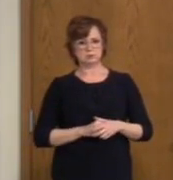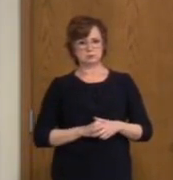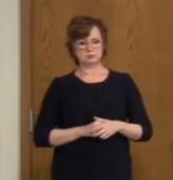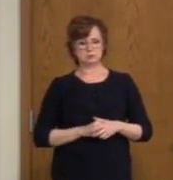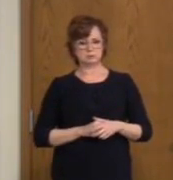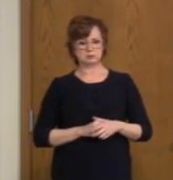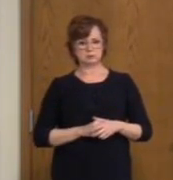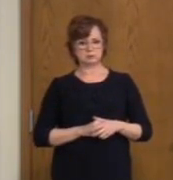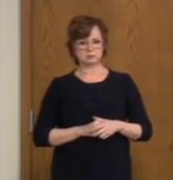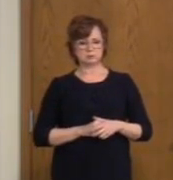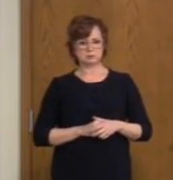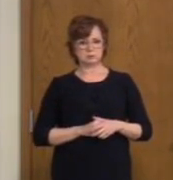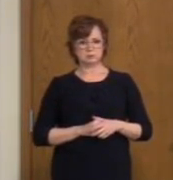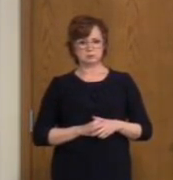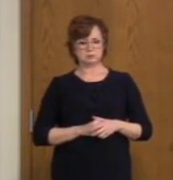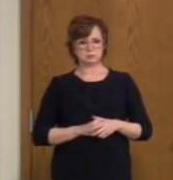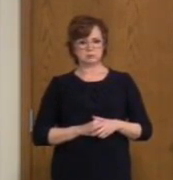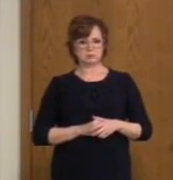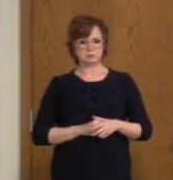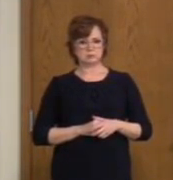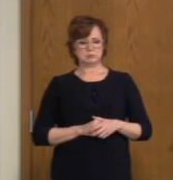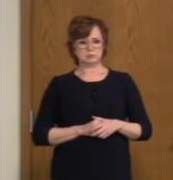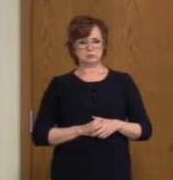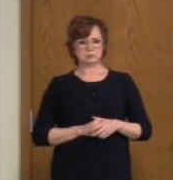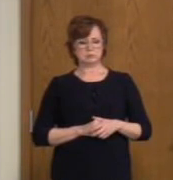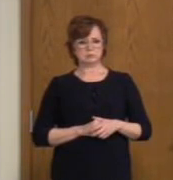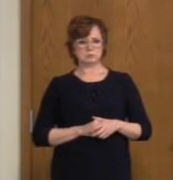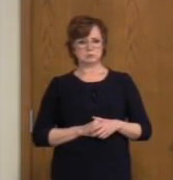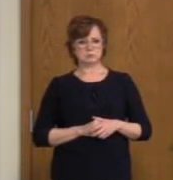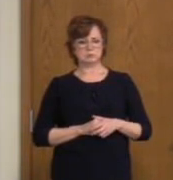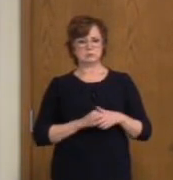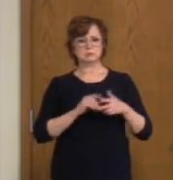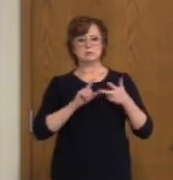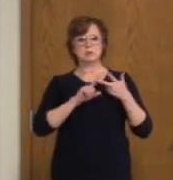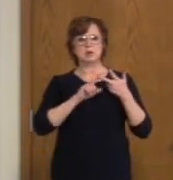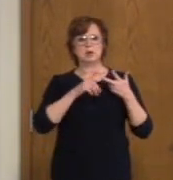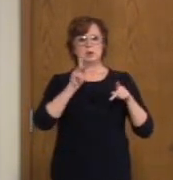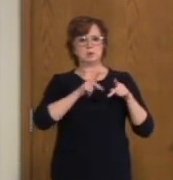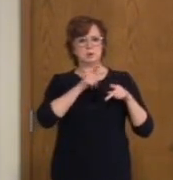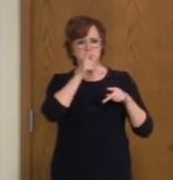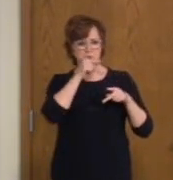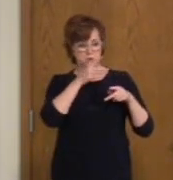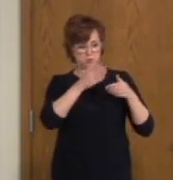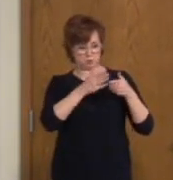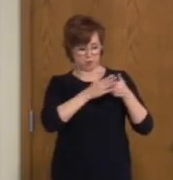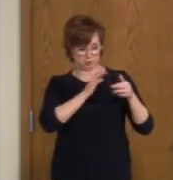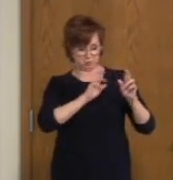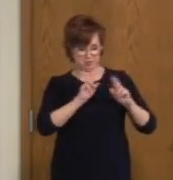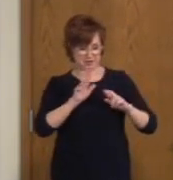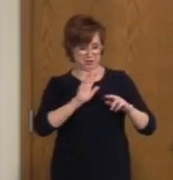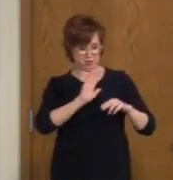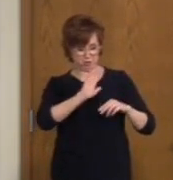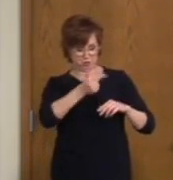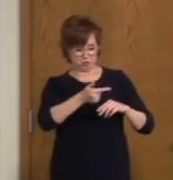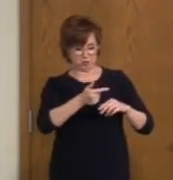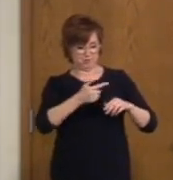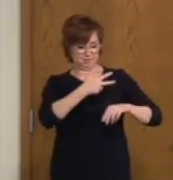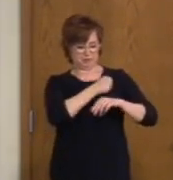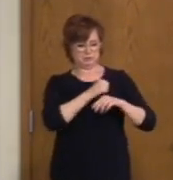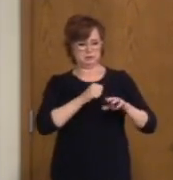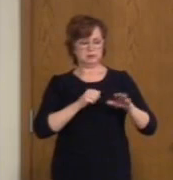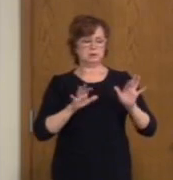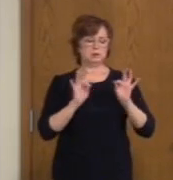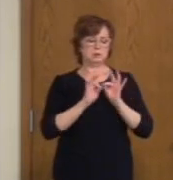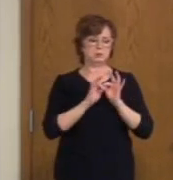especially for people who are close to being vaccinated, I think it would be unfortunate if, things that are not essential,